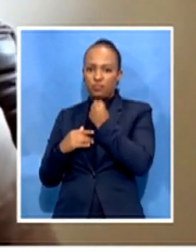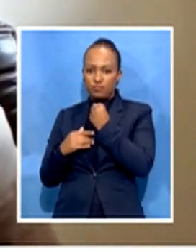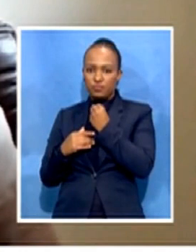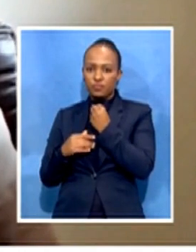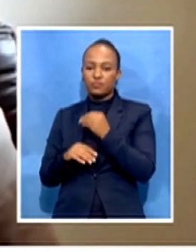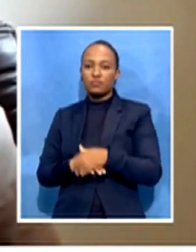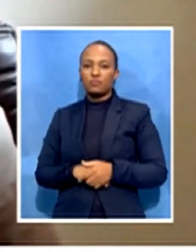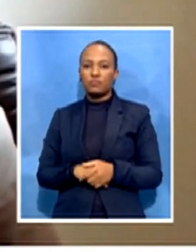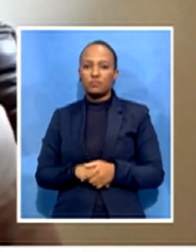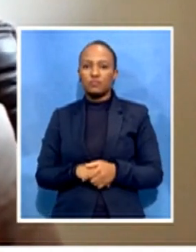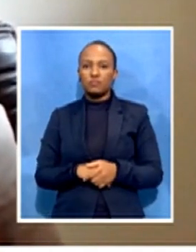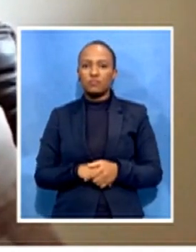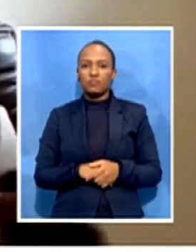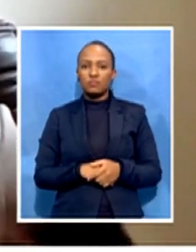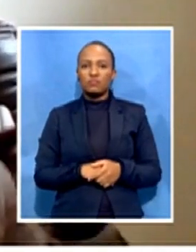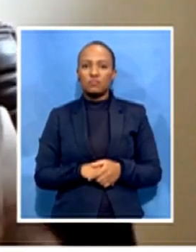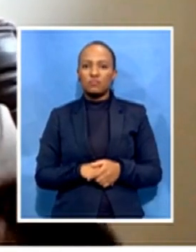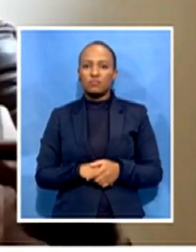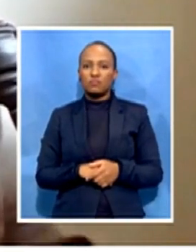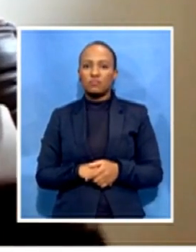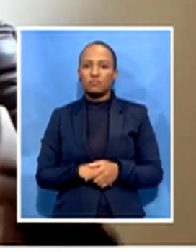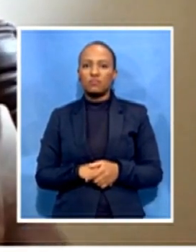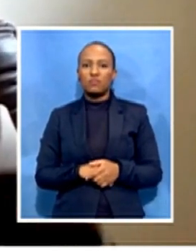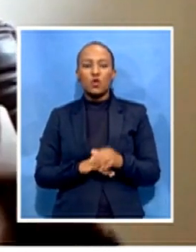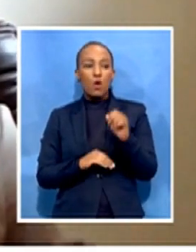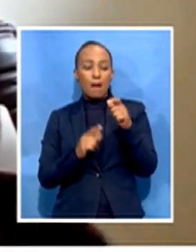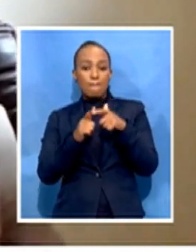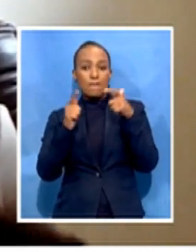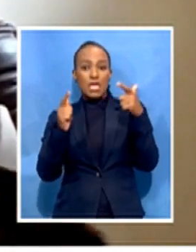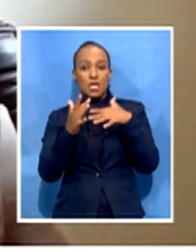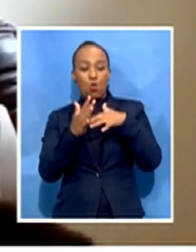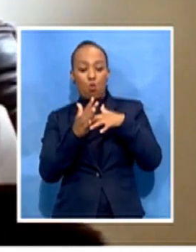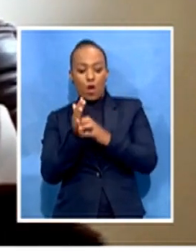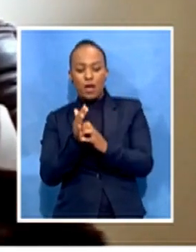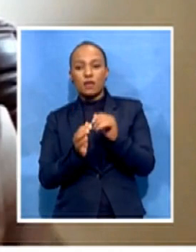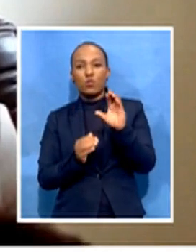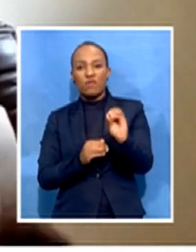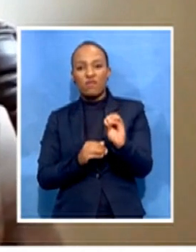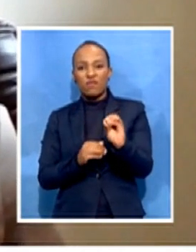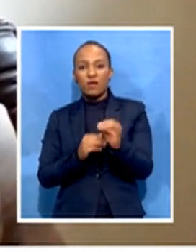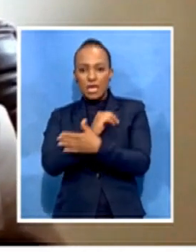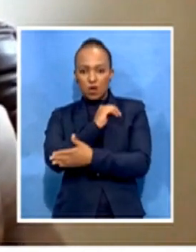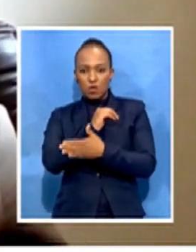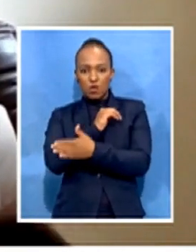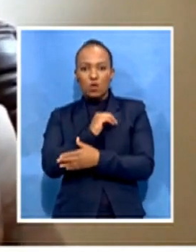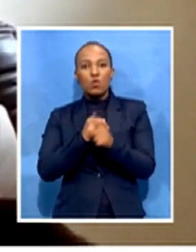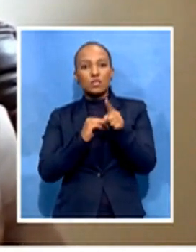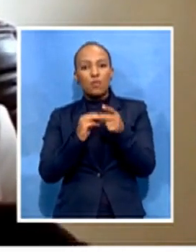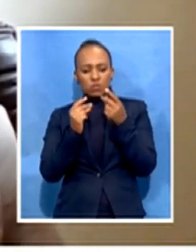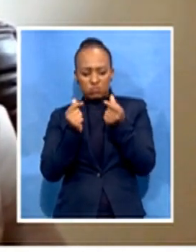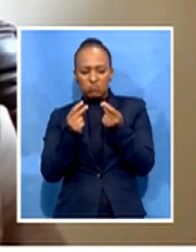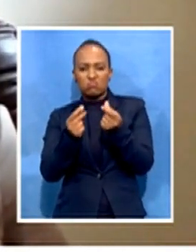that we have as a country, and the reason why things are not moving at the rate at which they are supposed to be moving, the reason